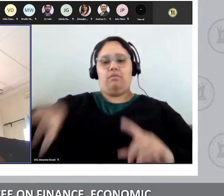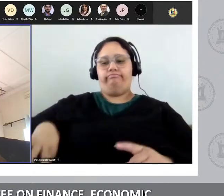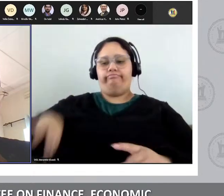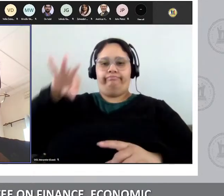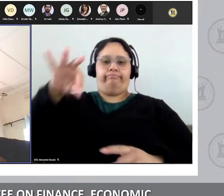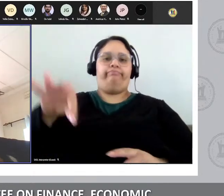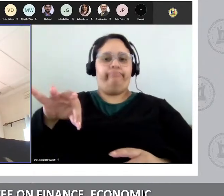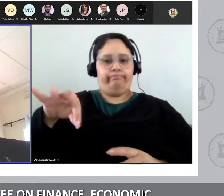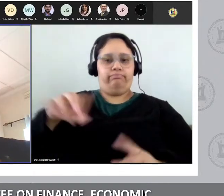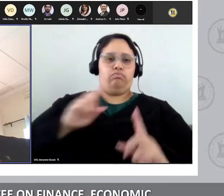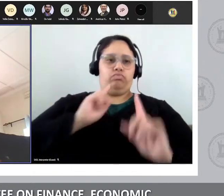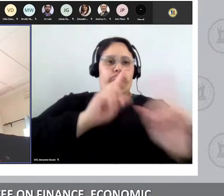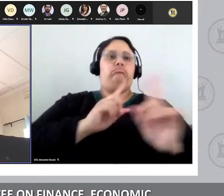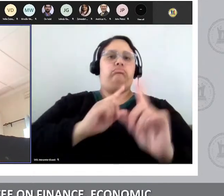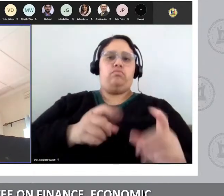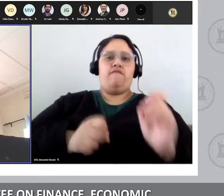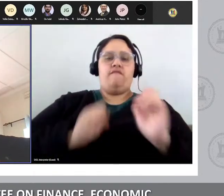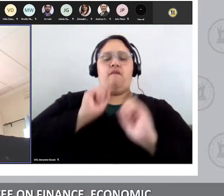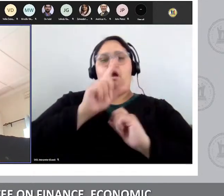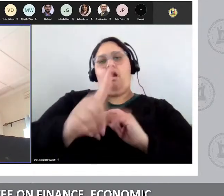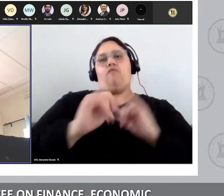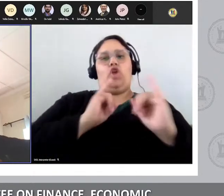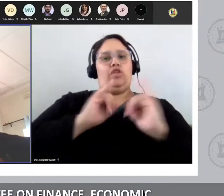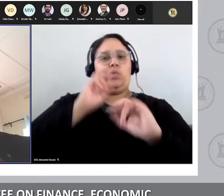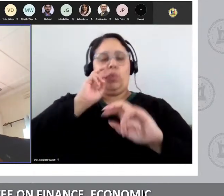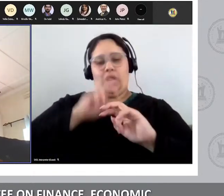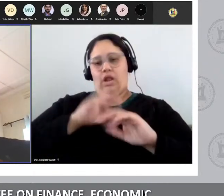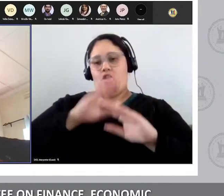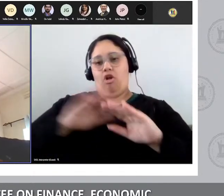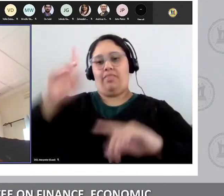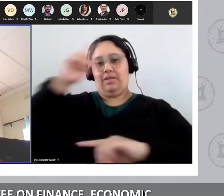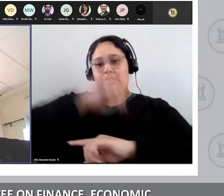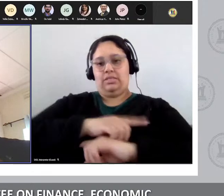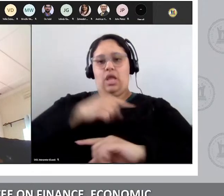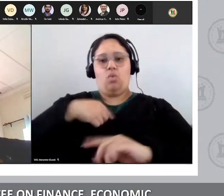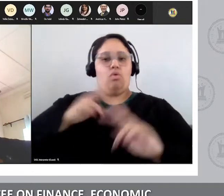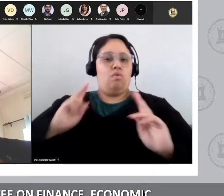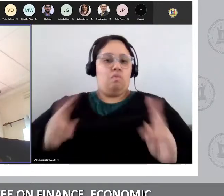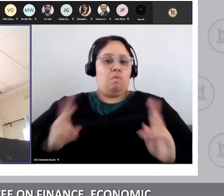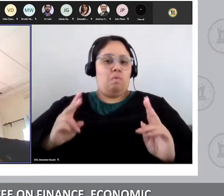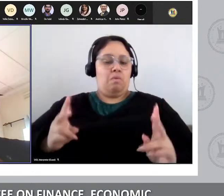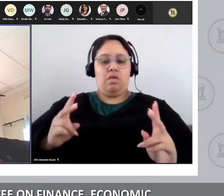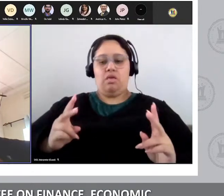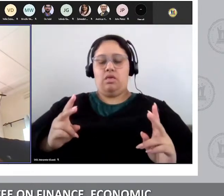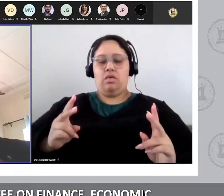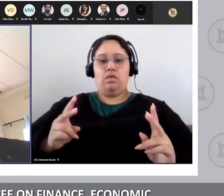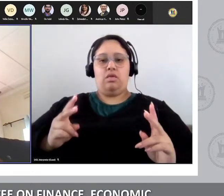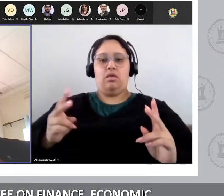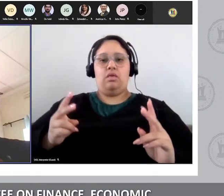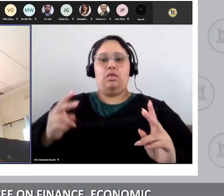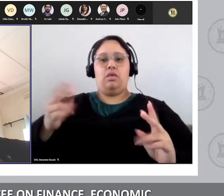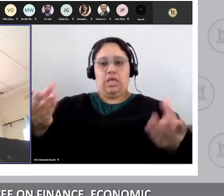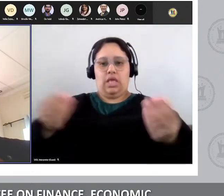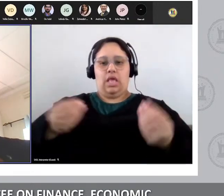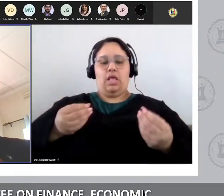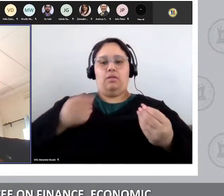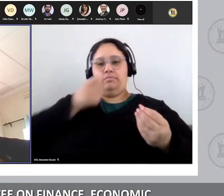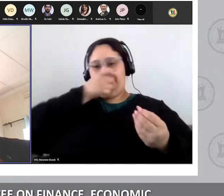funds to come through for the interviews. On these days, we typically receive anything from